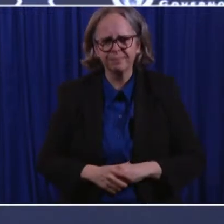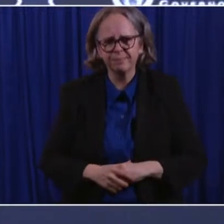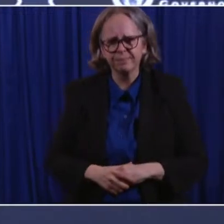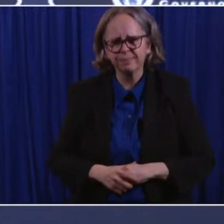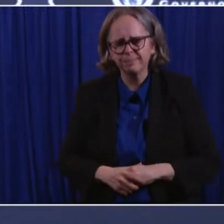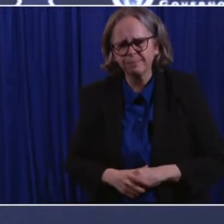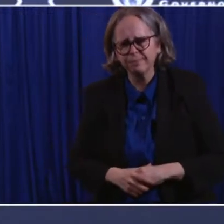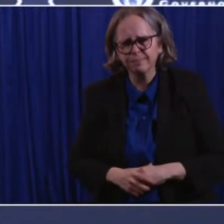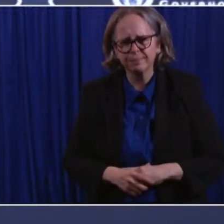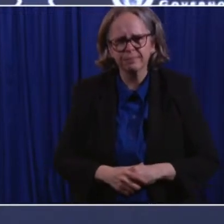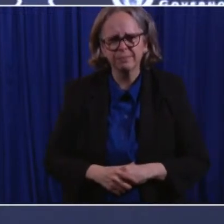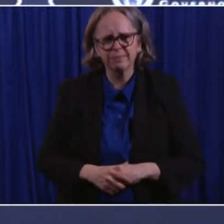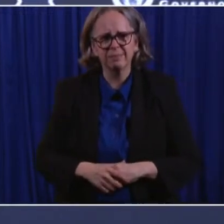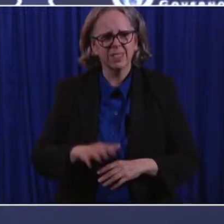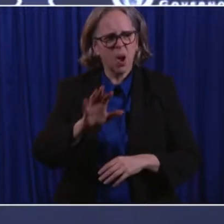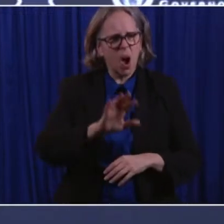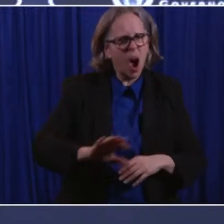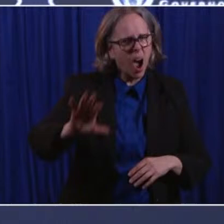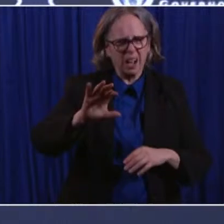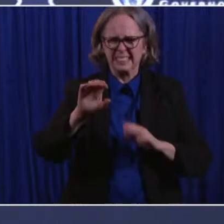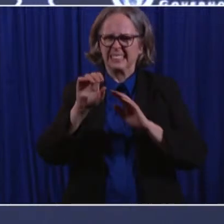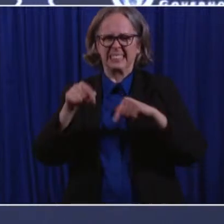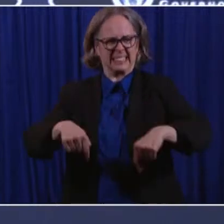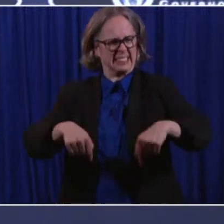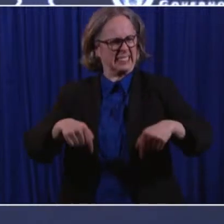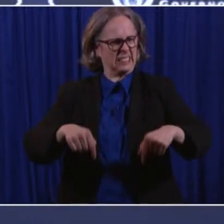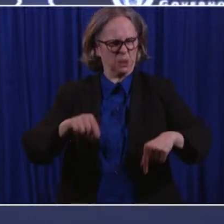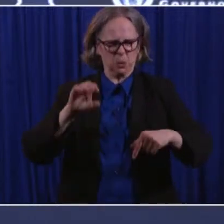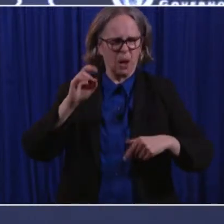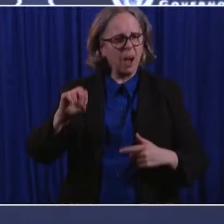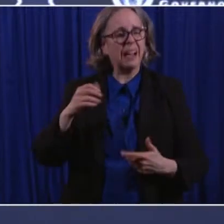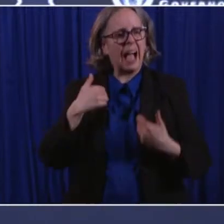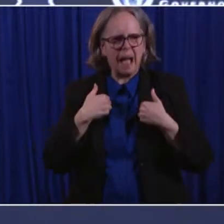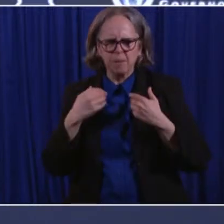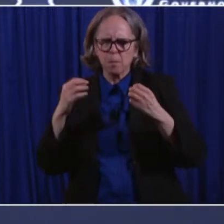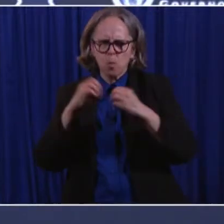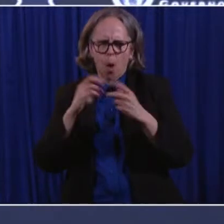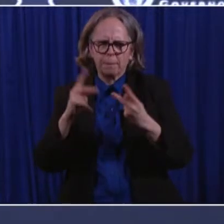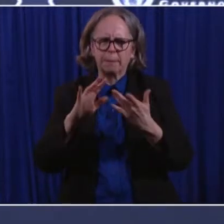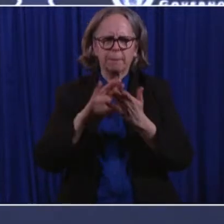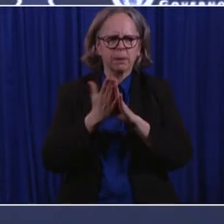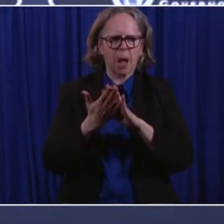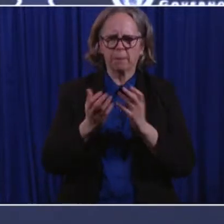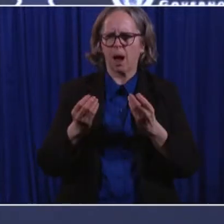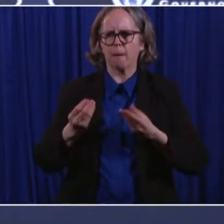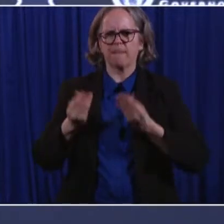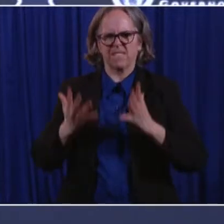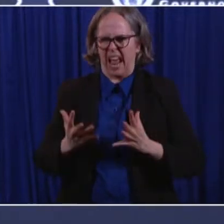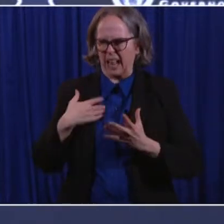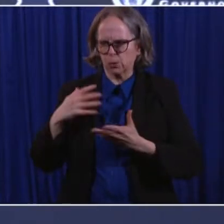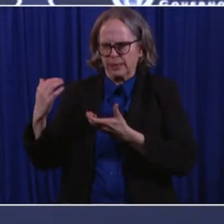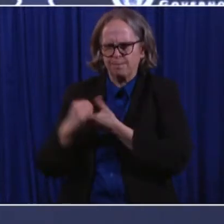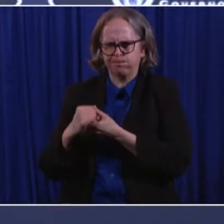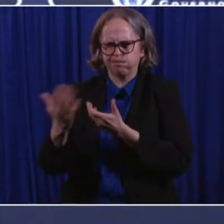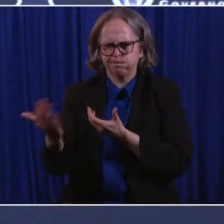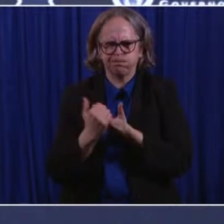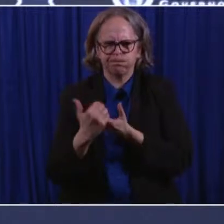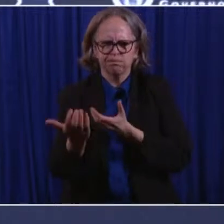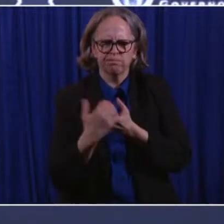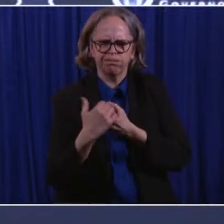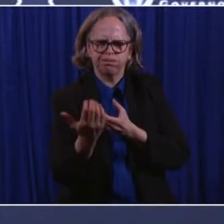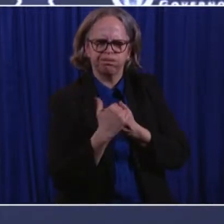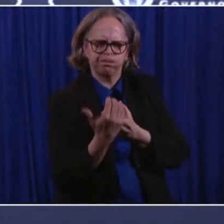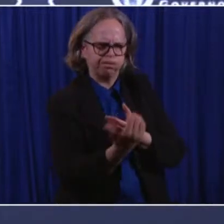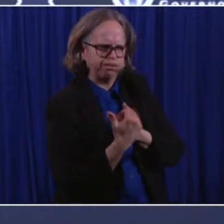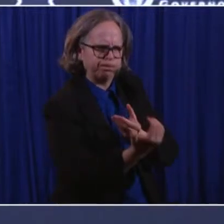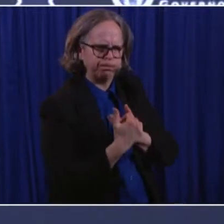the state, we're continuing to onboard providers who are listing appointments directly in the Get the Shot system. That is a work in progress. And as more providers add appointments,